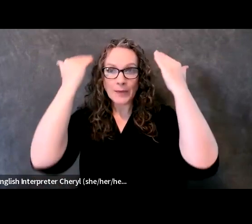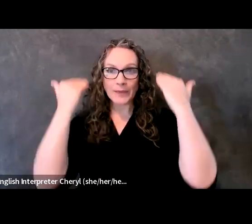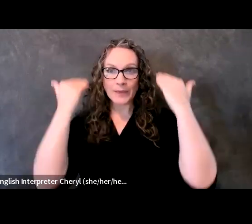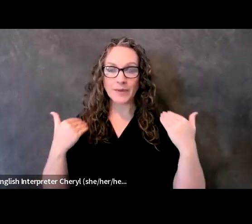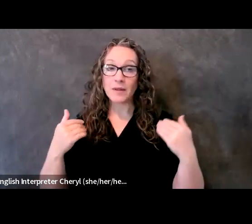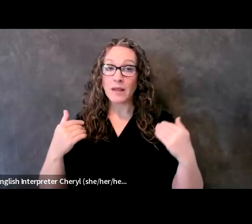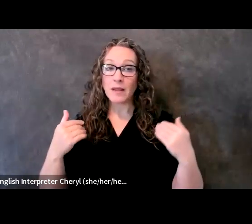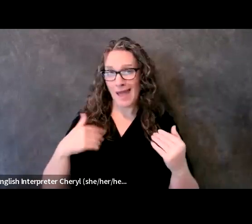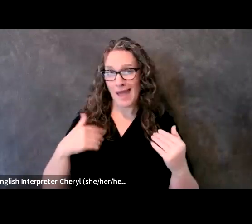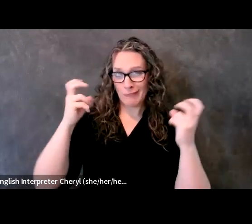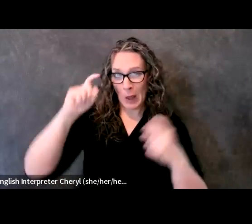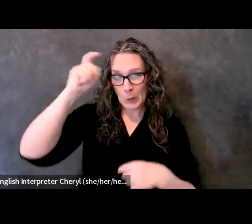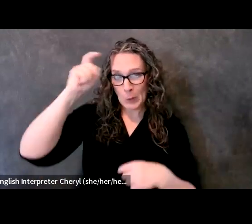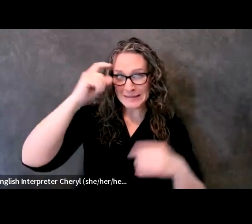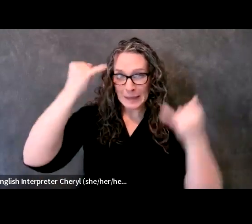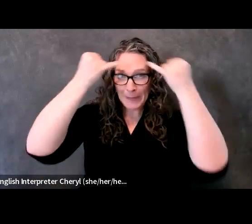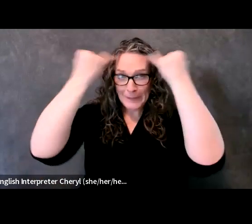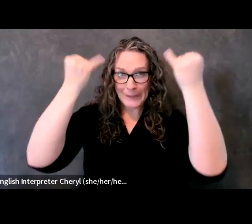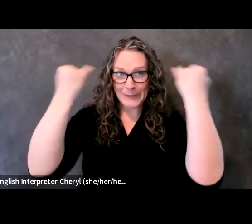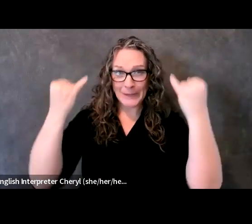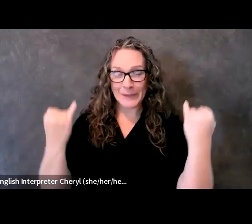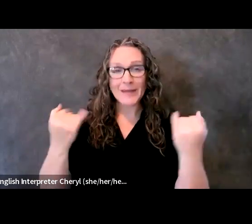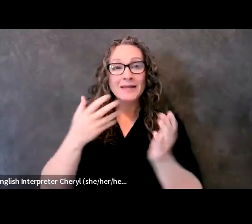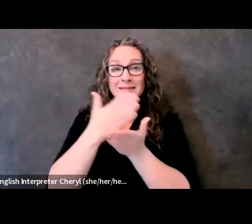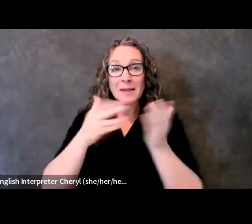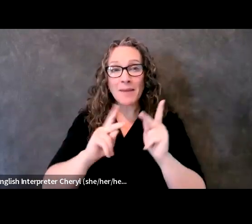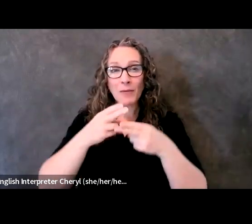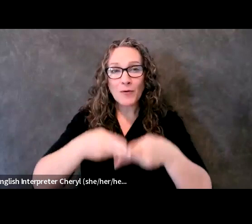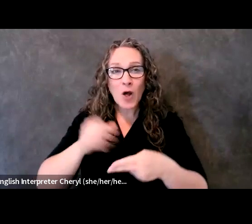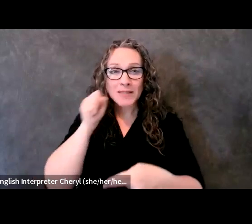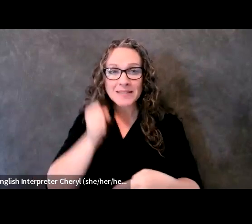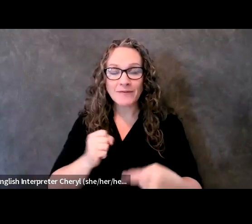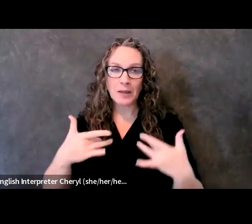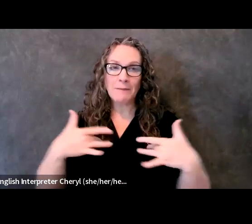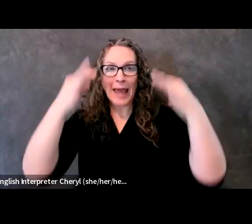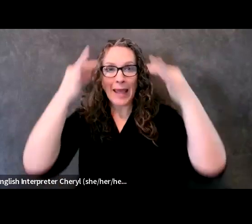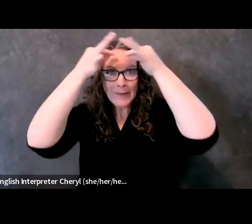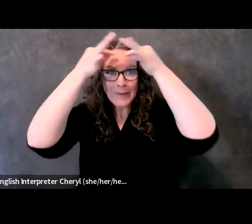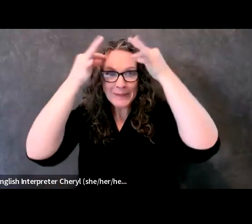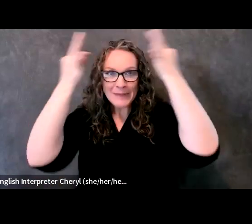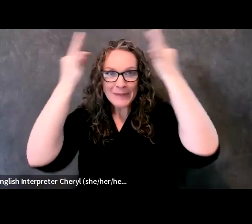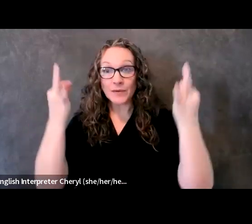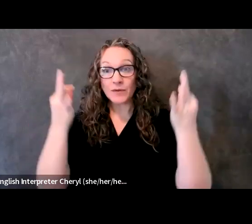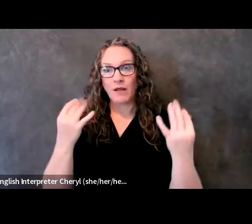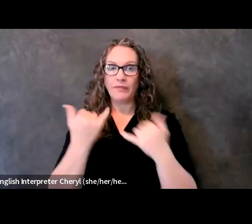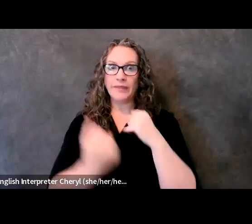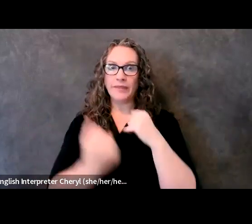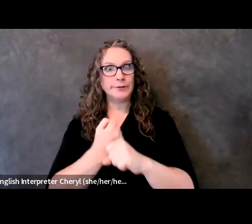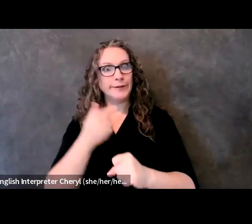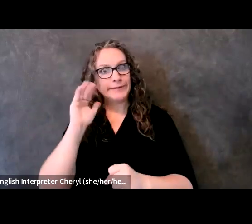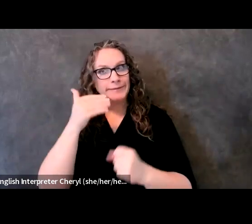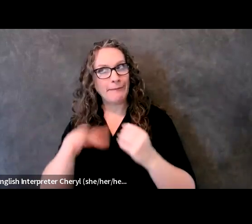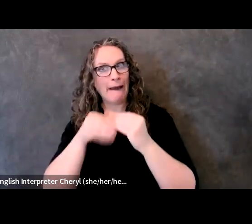wisdom highlights, others call them gray or silver. They tend to be up here a lot, and this year it seemed like I added a few